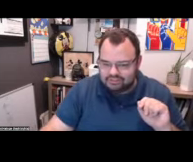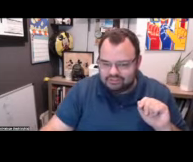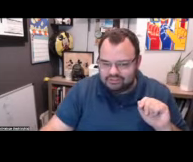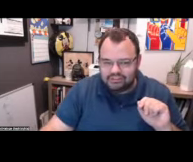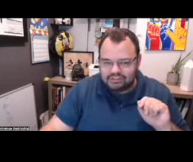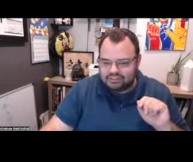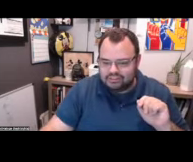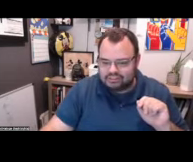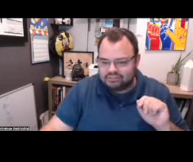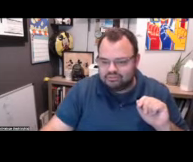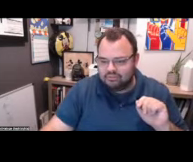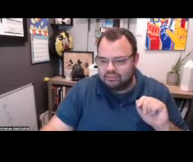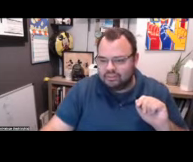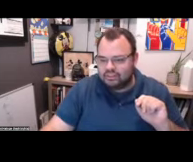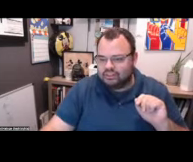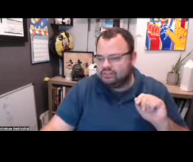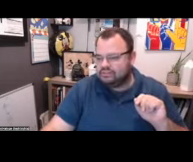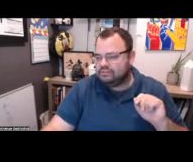a little bit rusty.